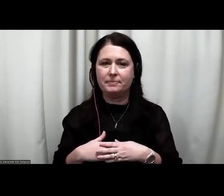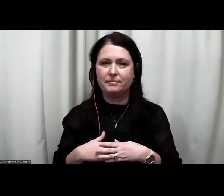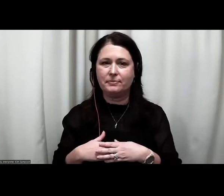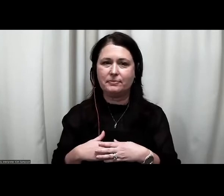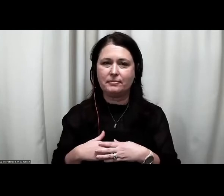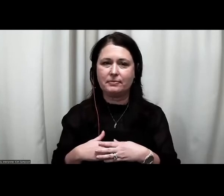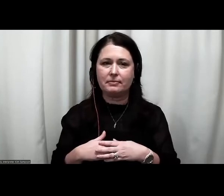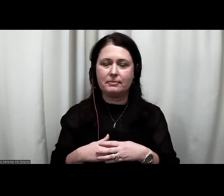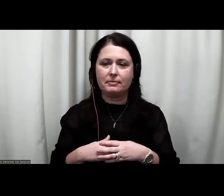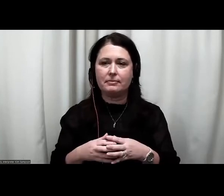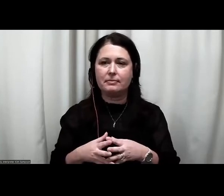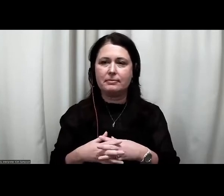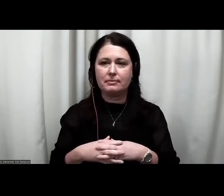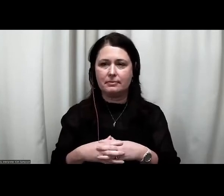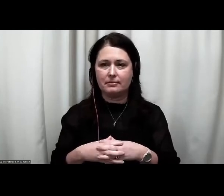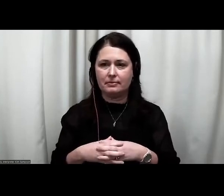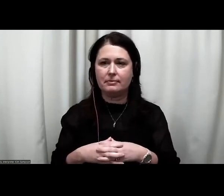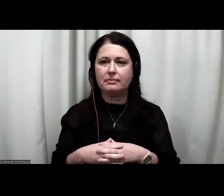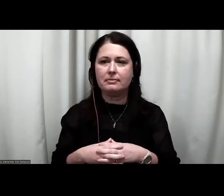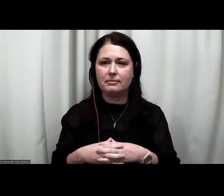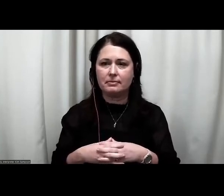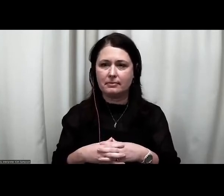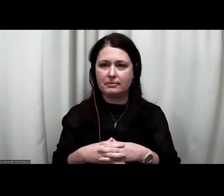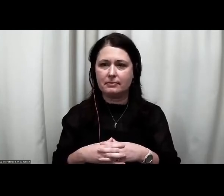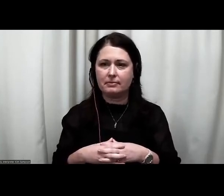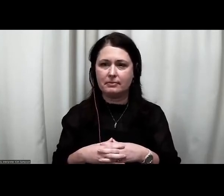Try this.